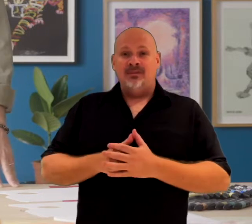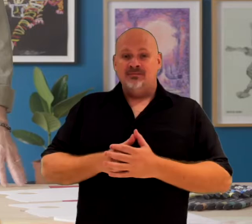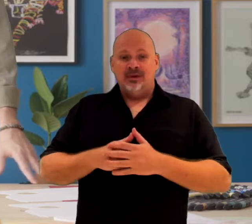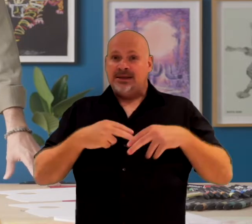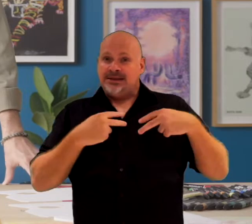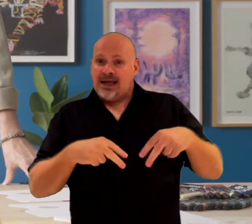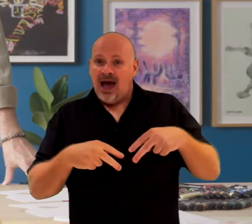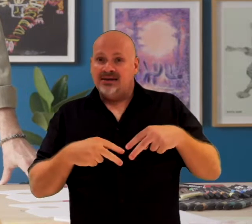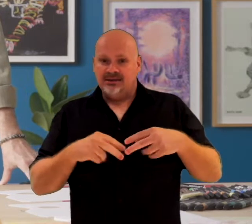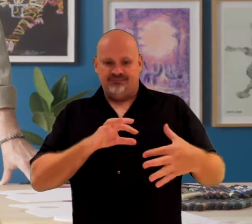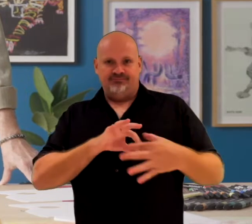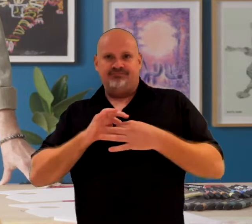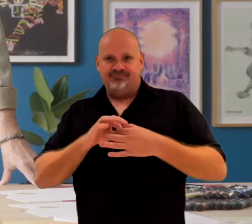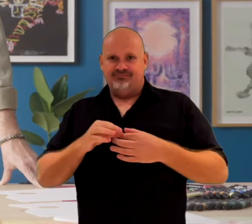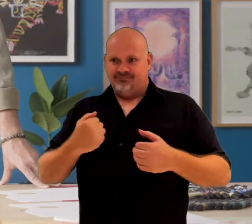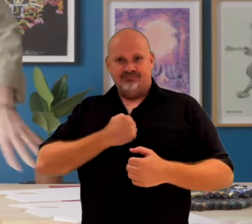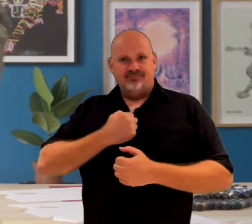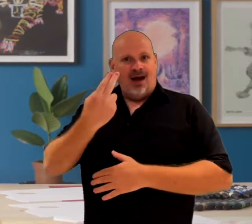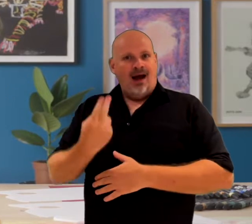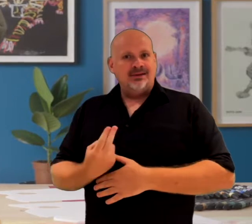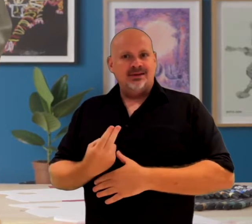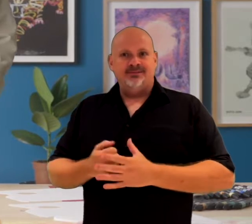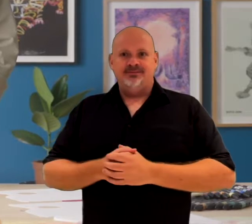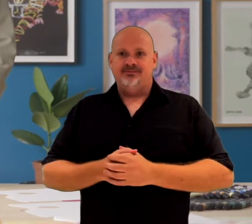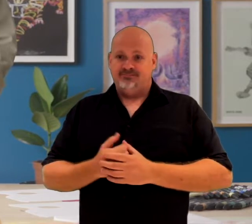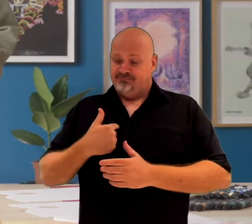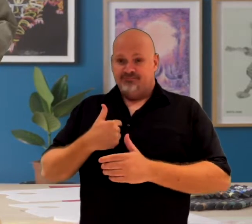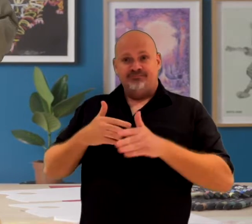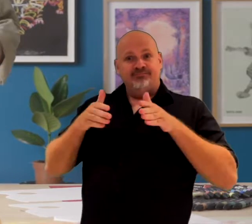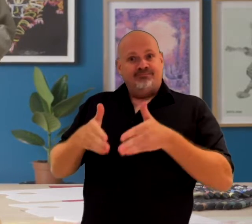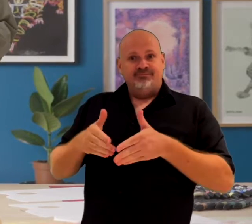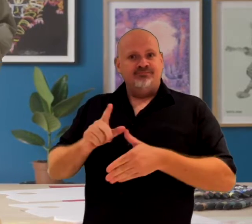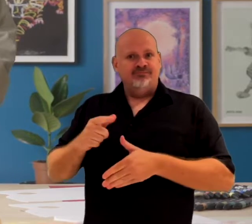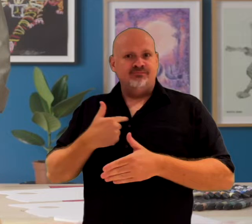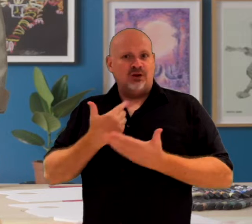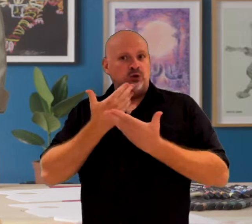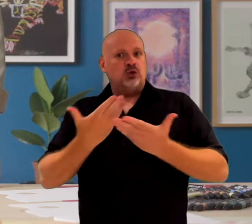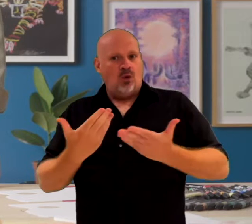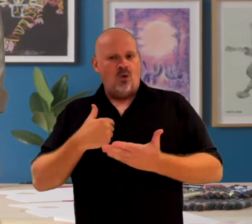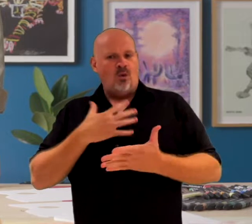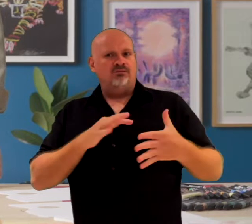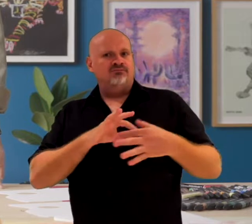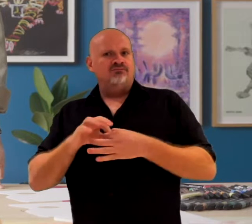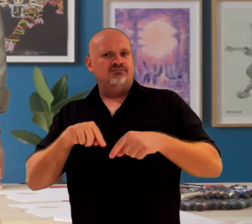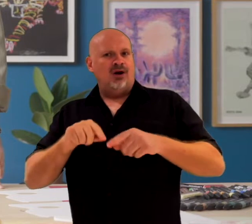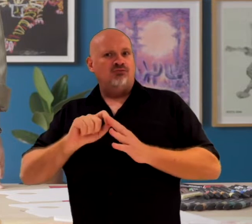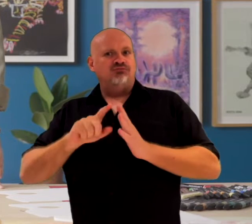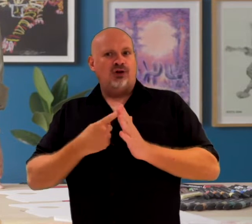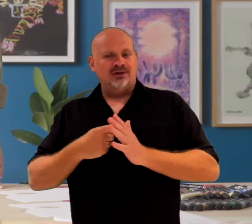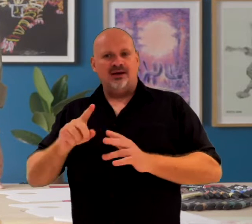that I make my art. In particular, I'm having a show that I want to tie this project into titled